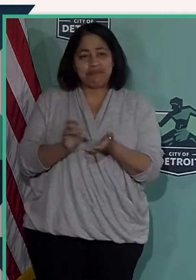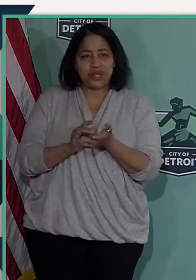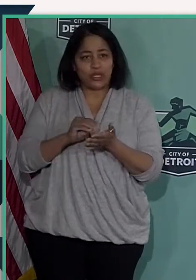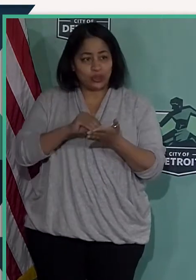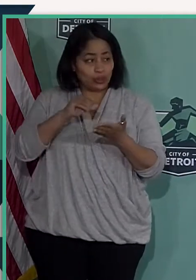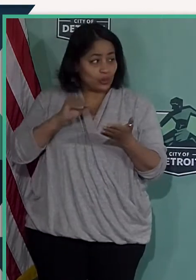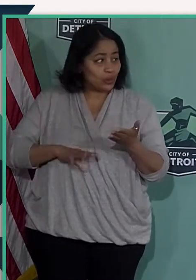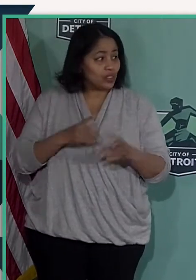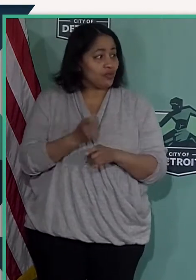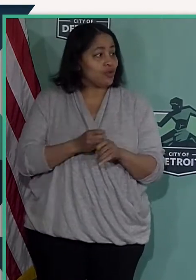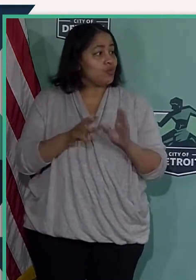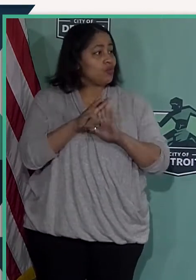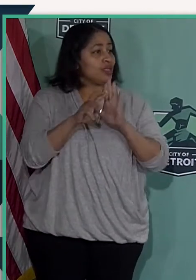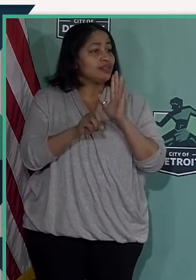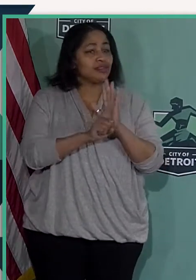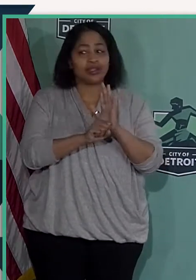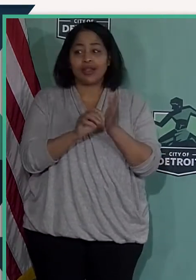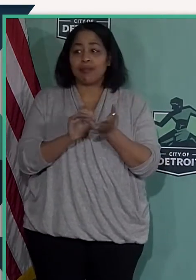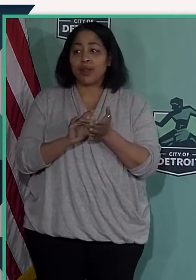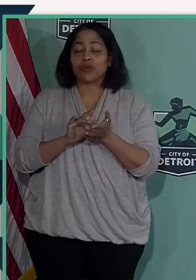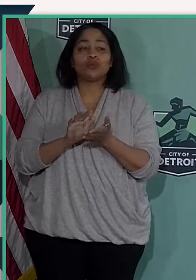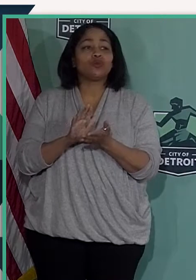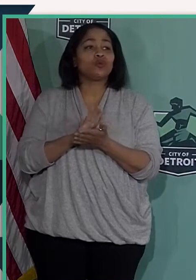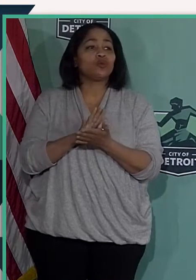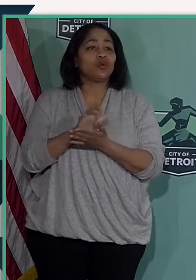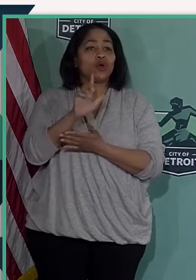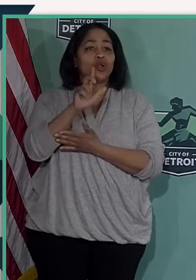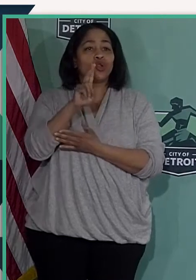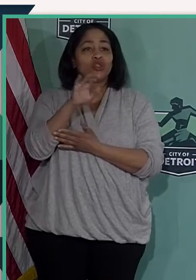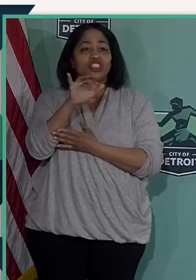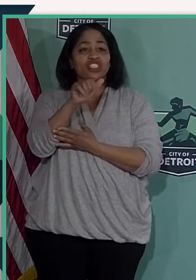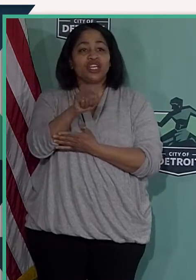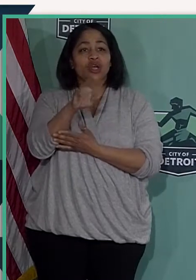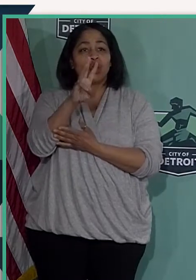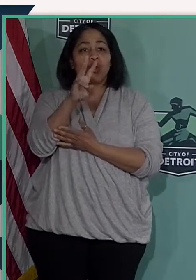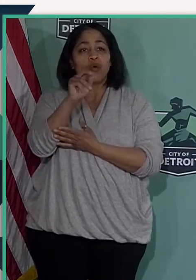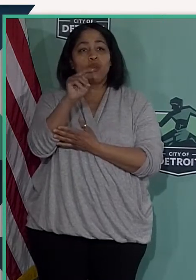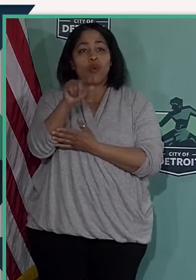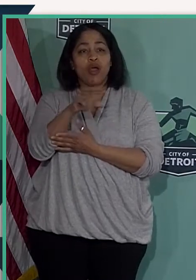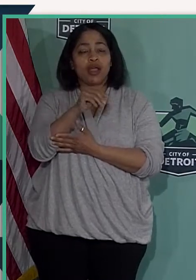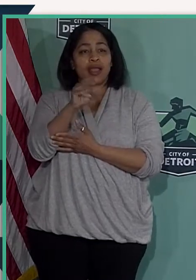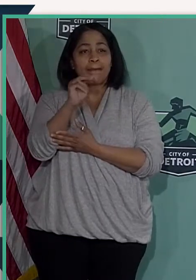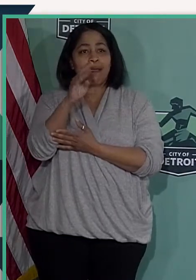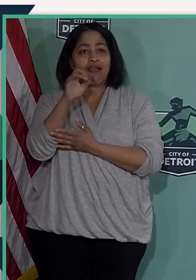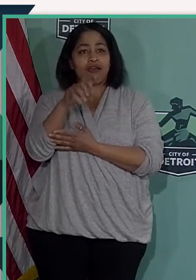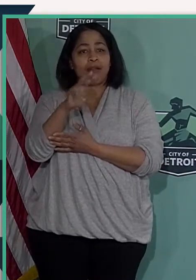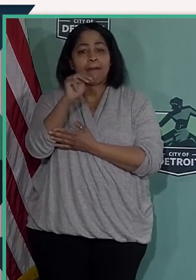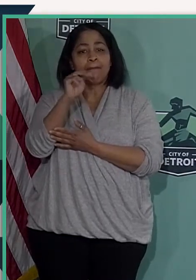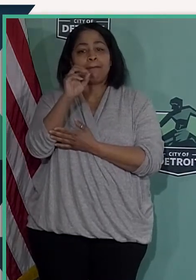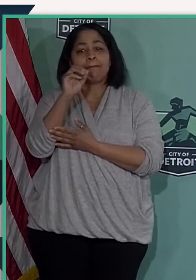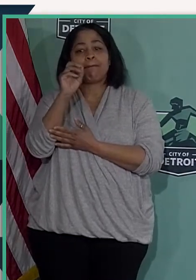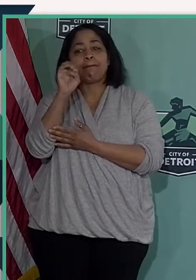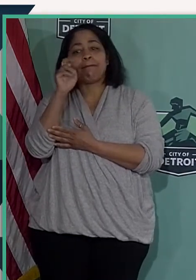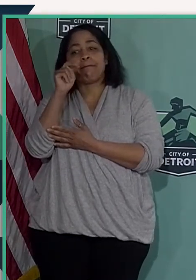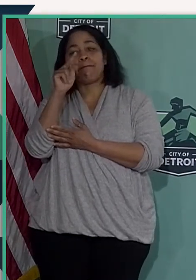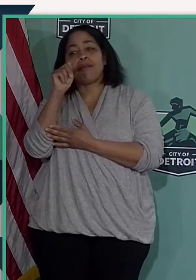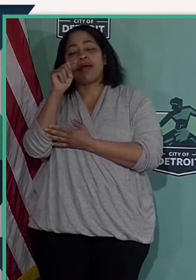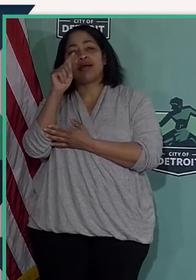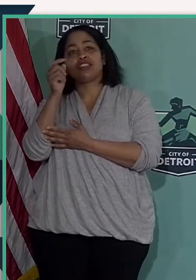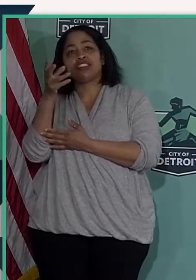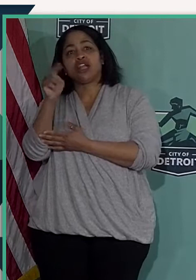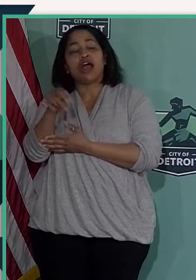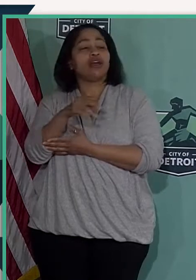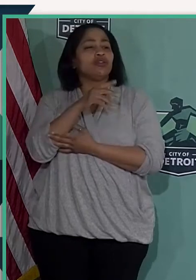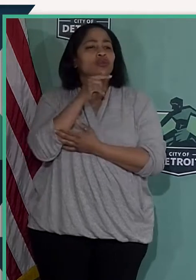from the Wayne State Medical School, Lucia Wong and Michael Montman, who have been a huge part of